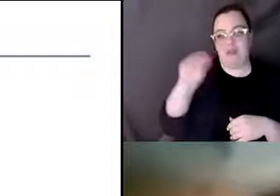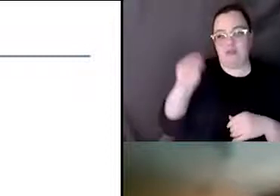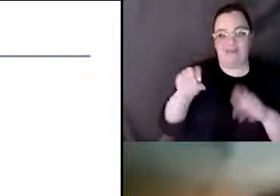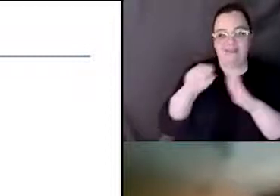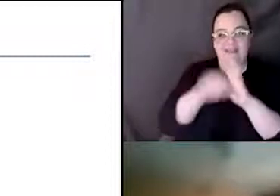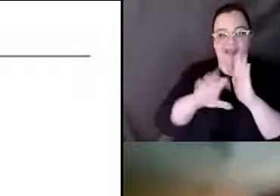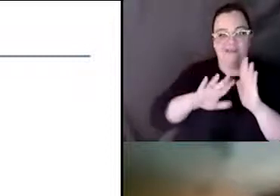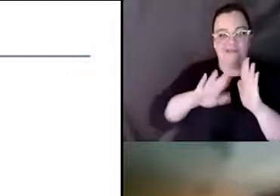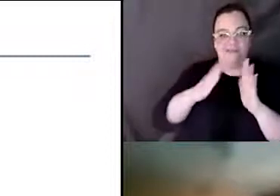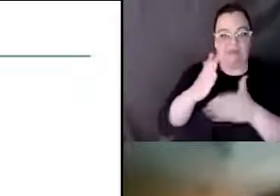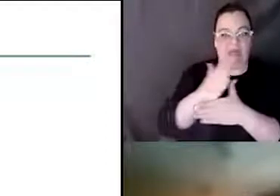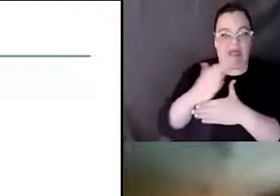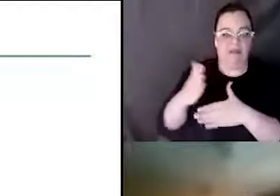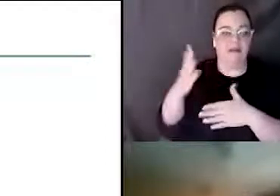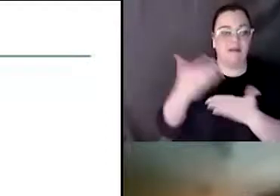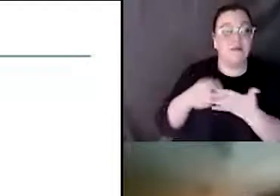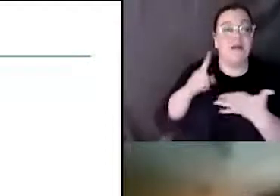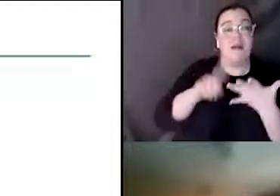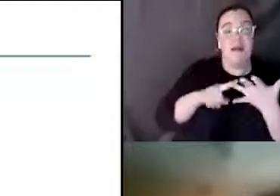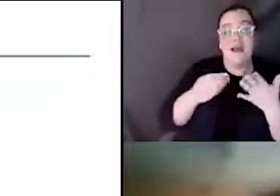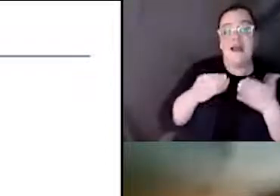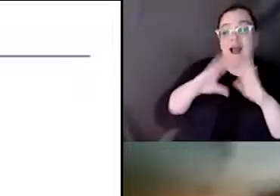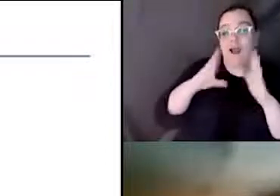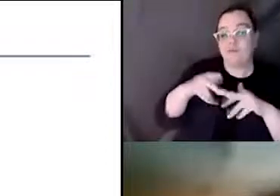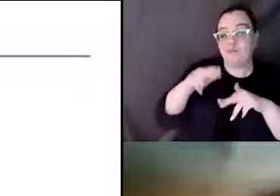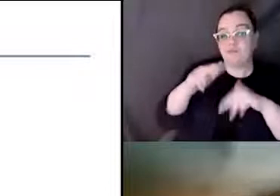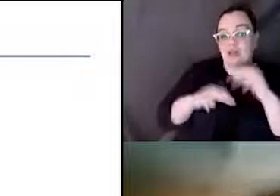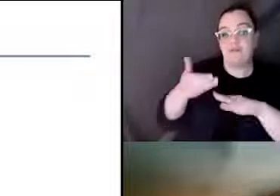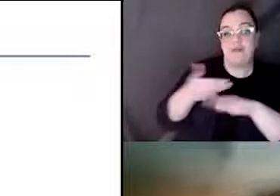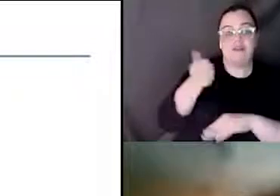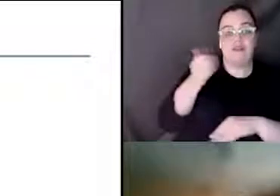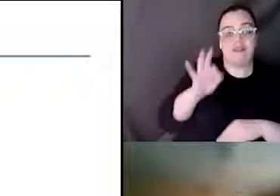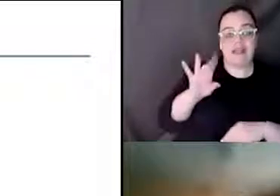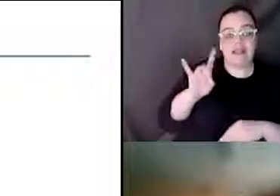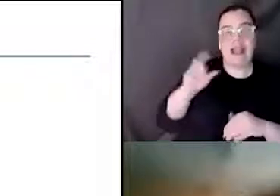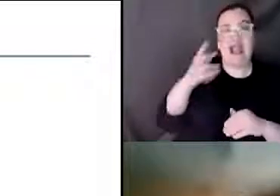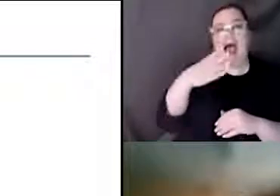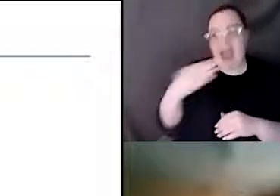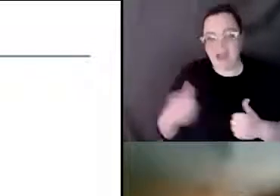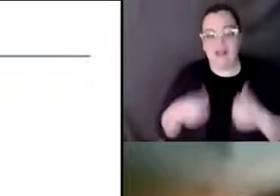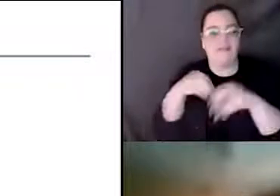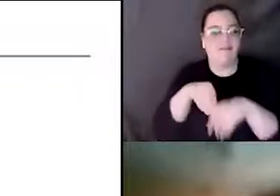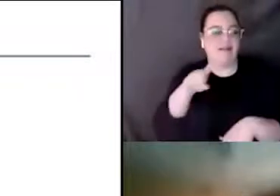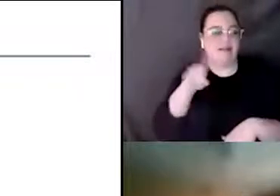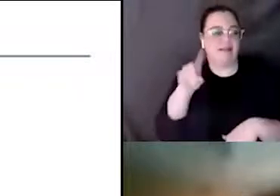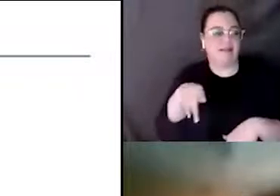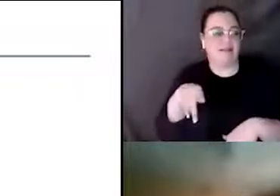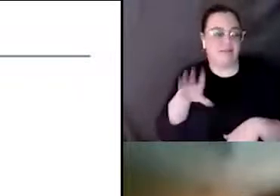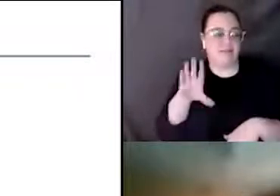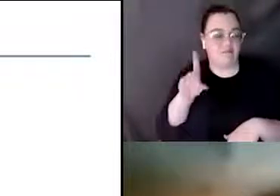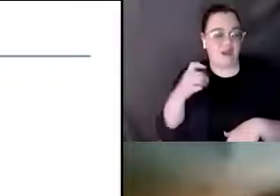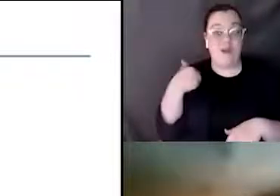house has to be built before 1980, and you have to have a house that's in one of the zip codes that we are in. We're in 355